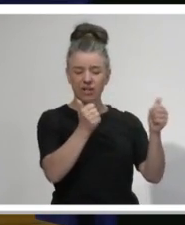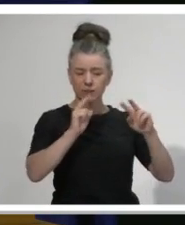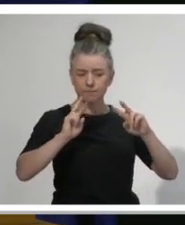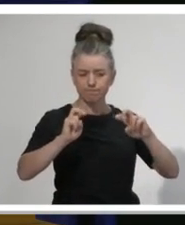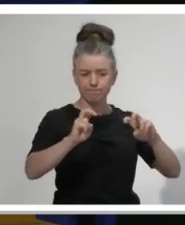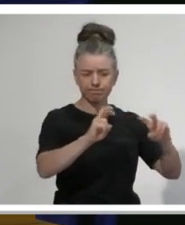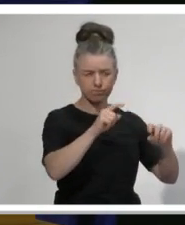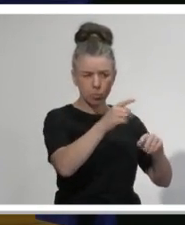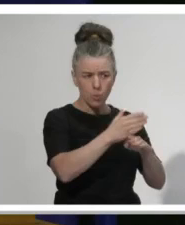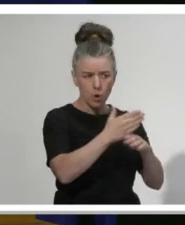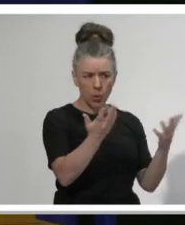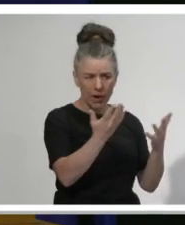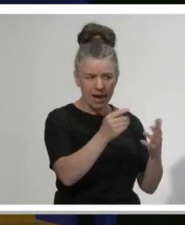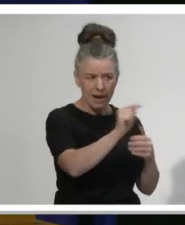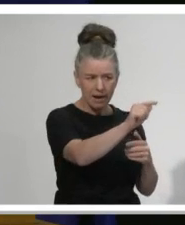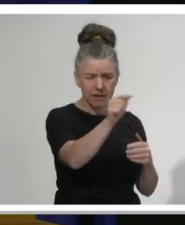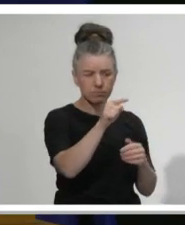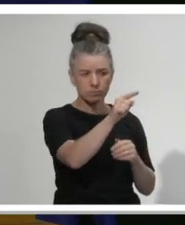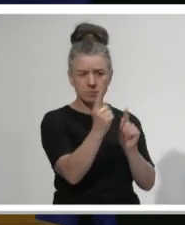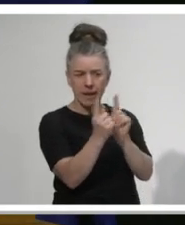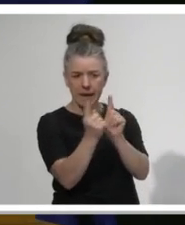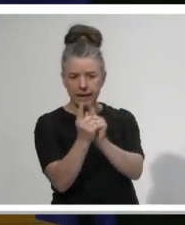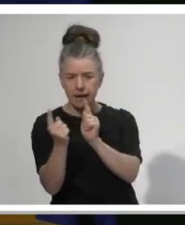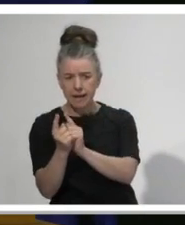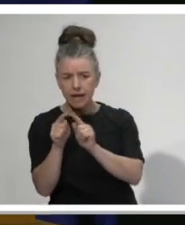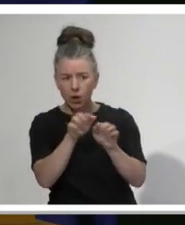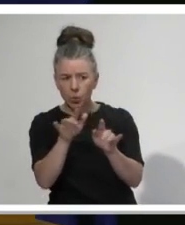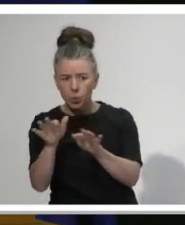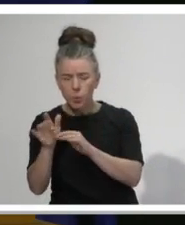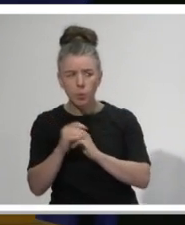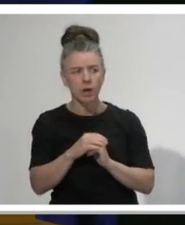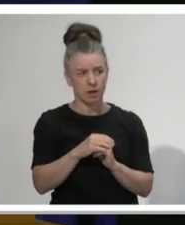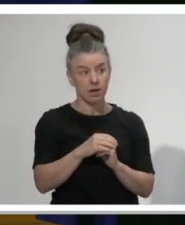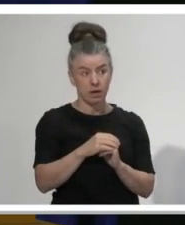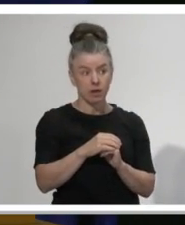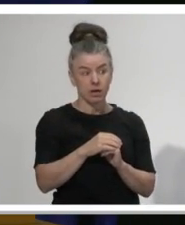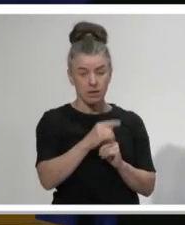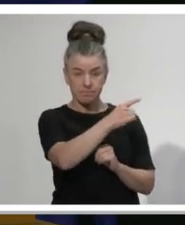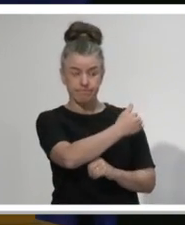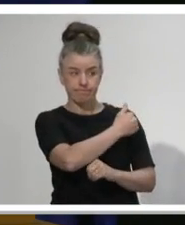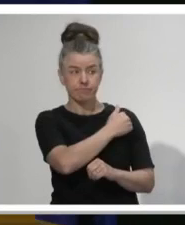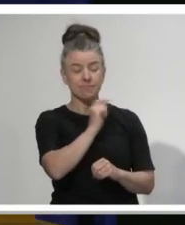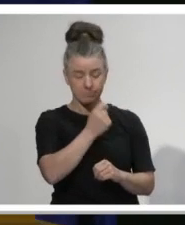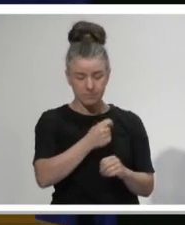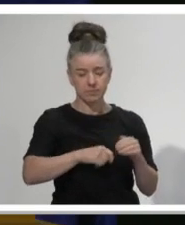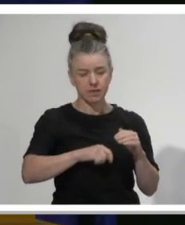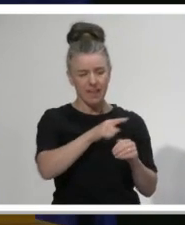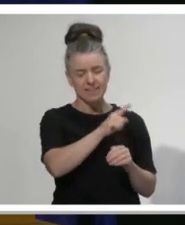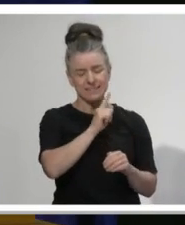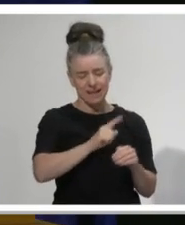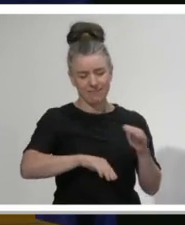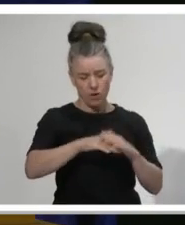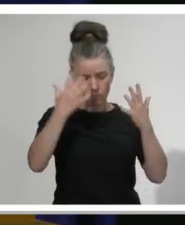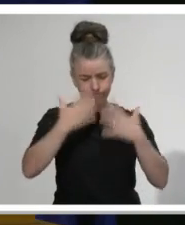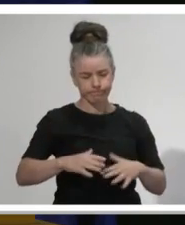were working and what their possible contact was with any of the patients, and have ensured that PPE was worn. And obviously